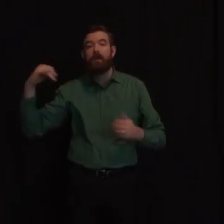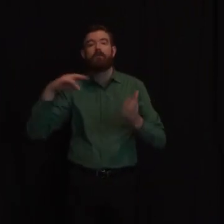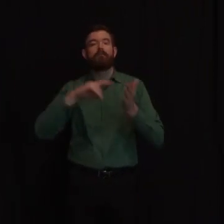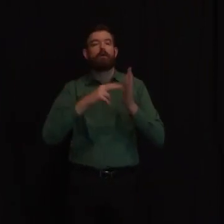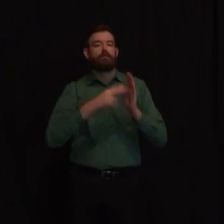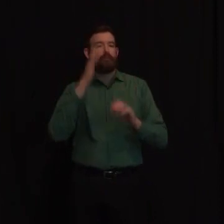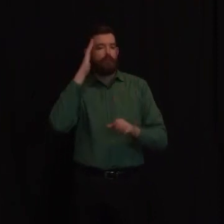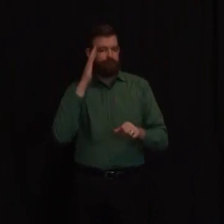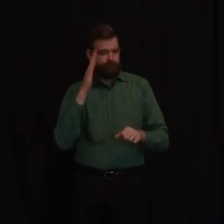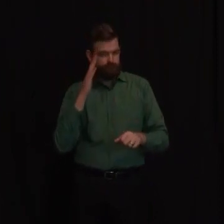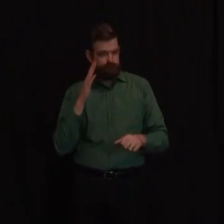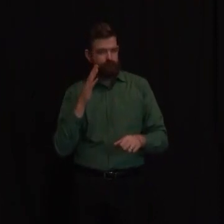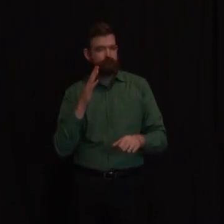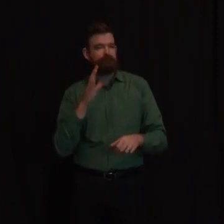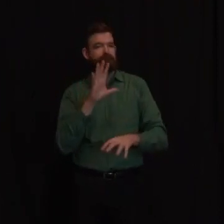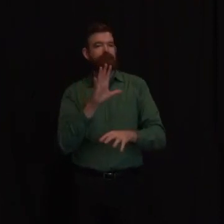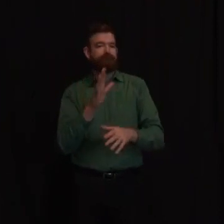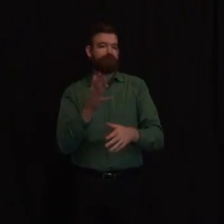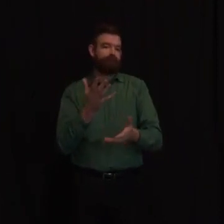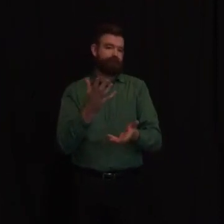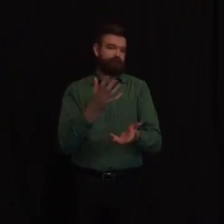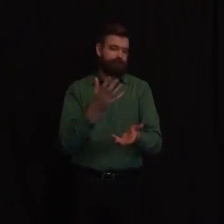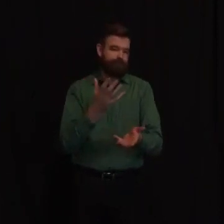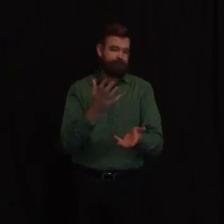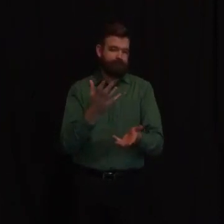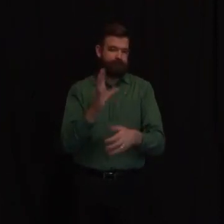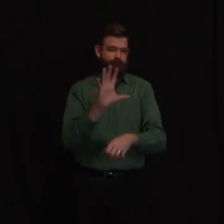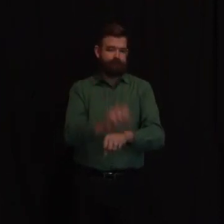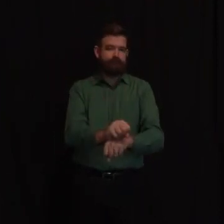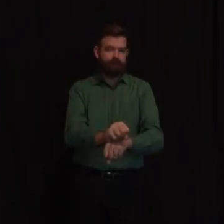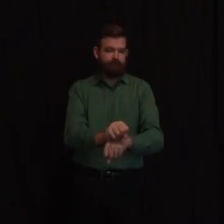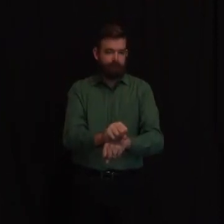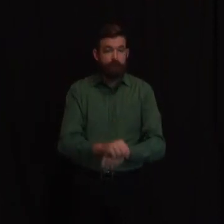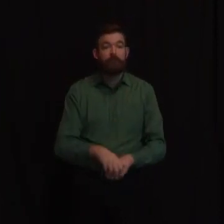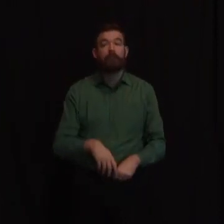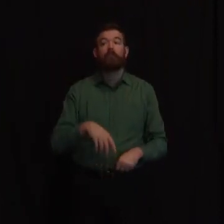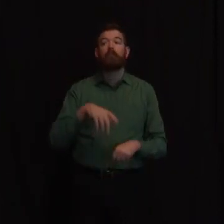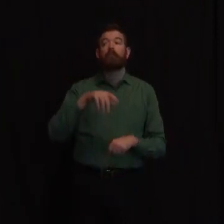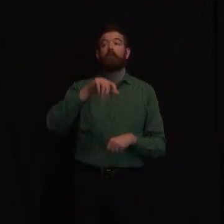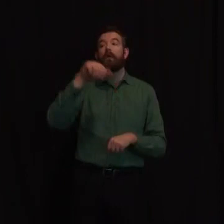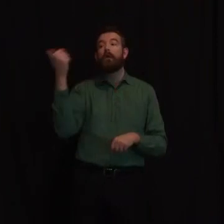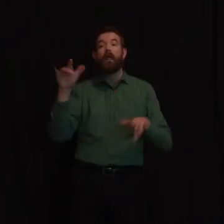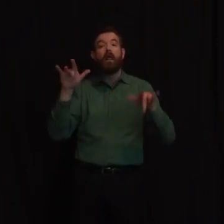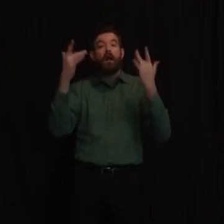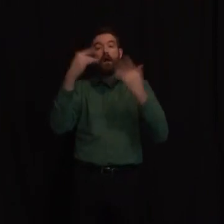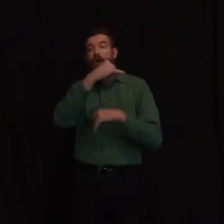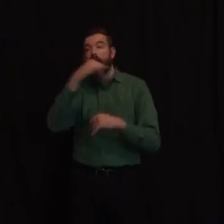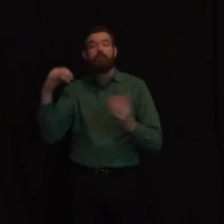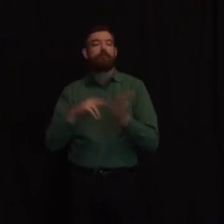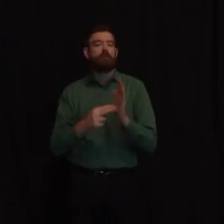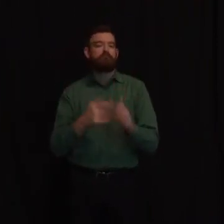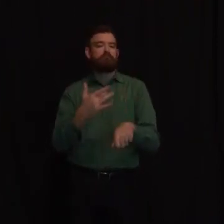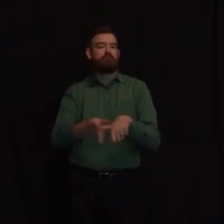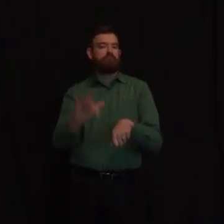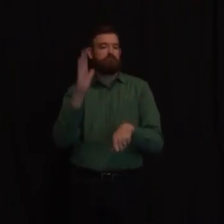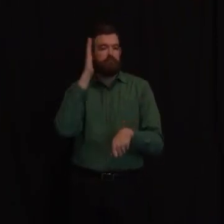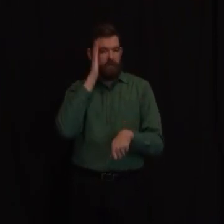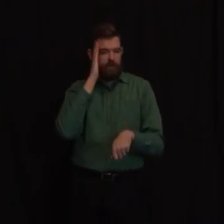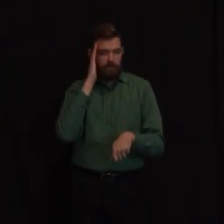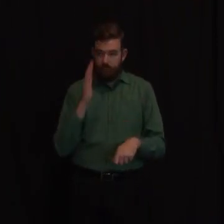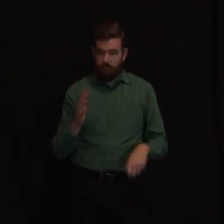are those that are empty. We have this for all of the hospitals. On the total